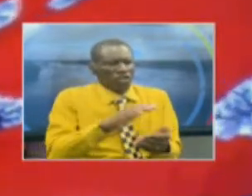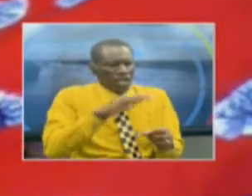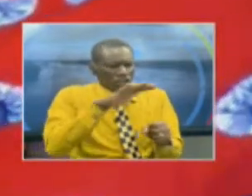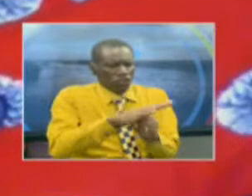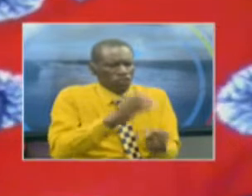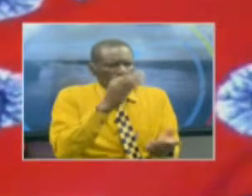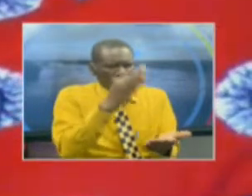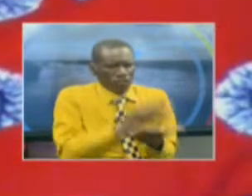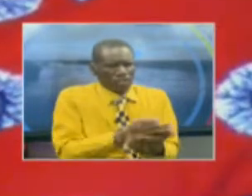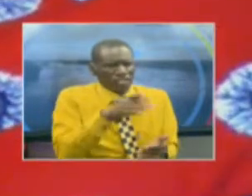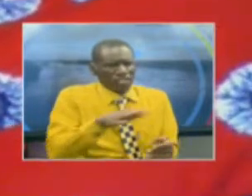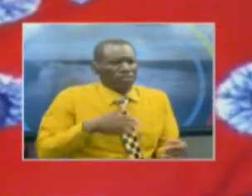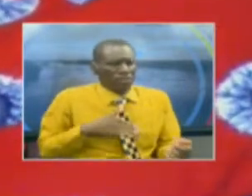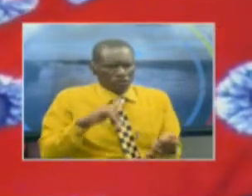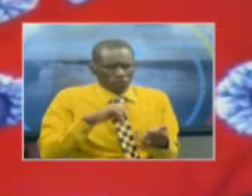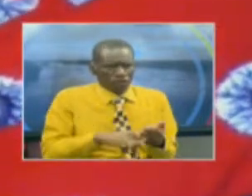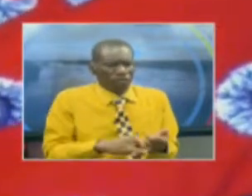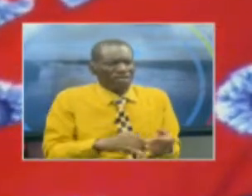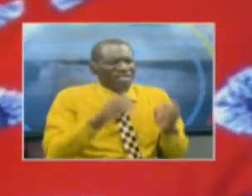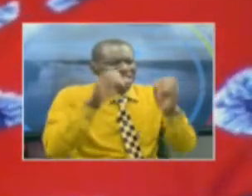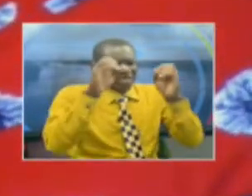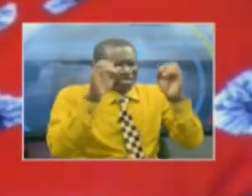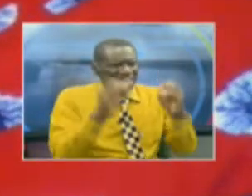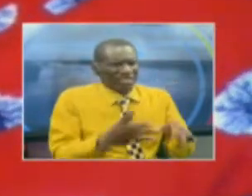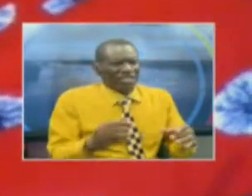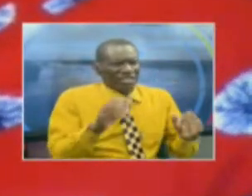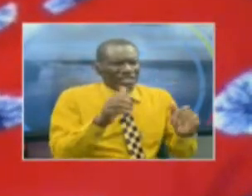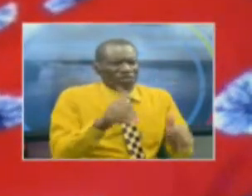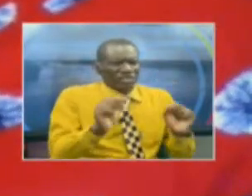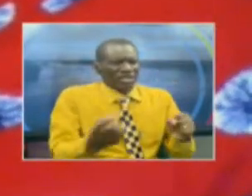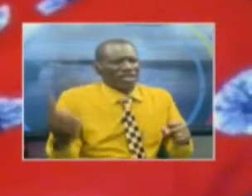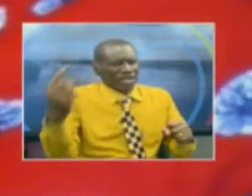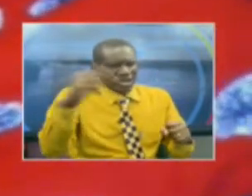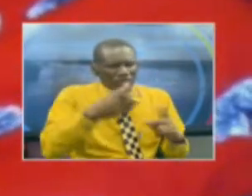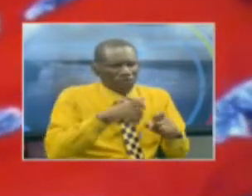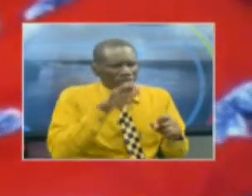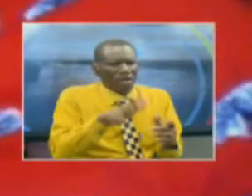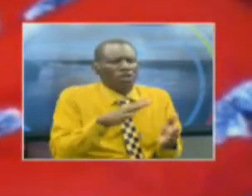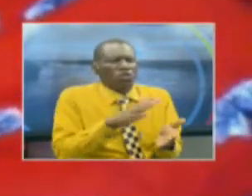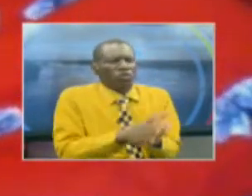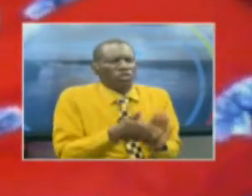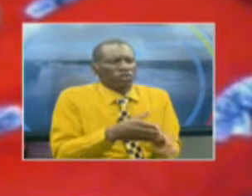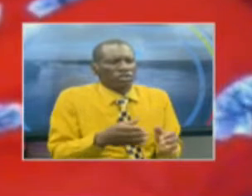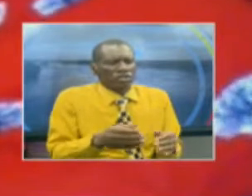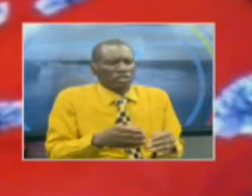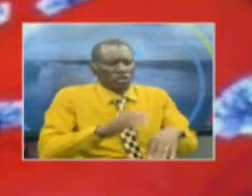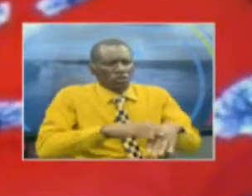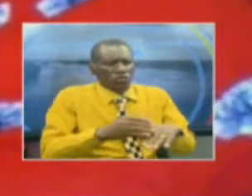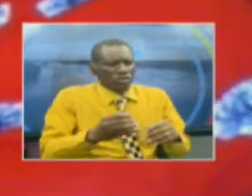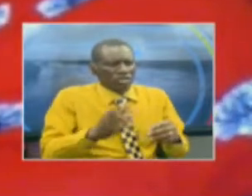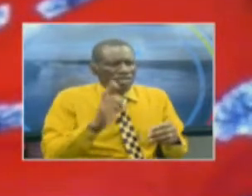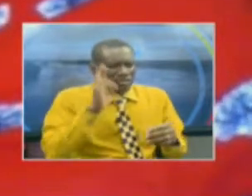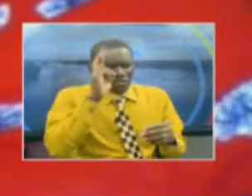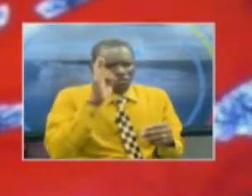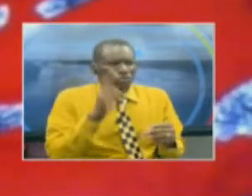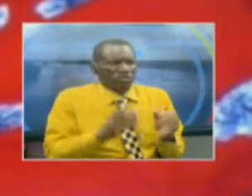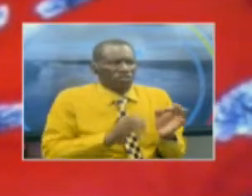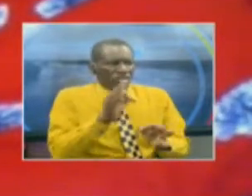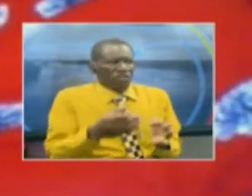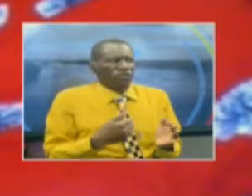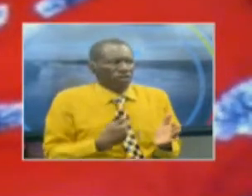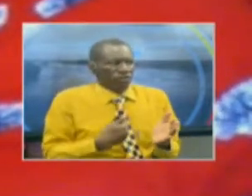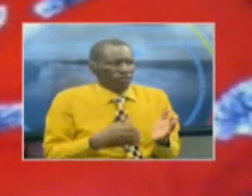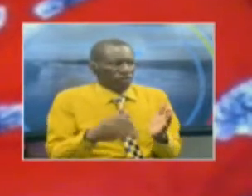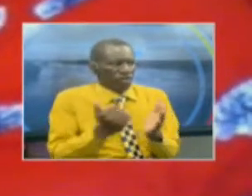no anyone can come from her without proper source. So, and even if there's a